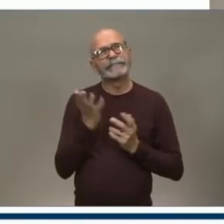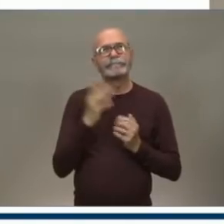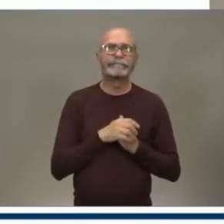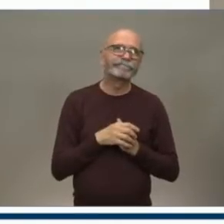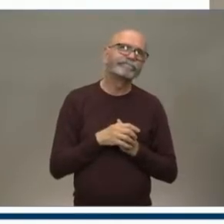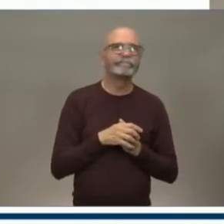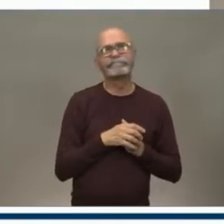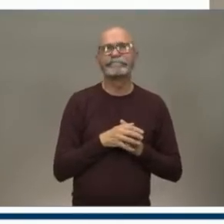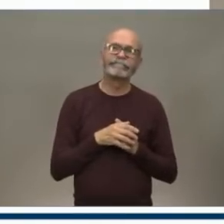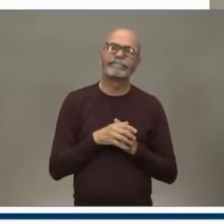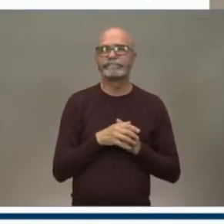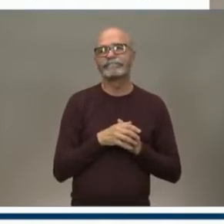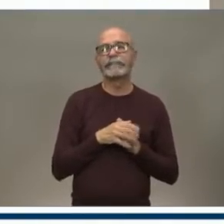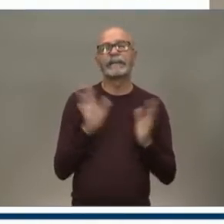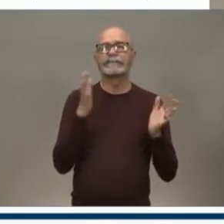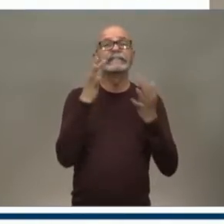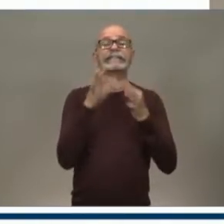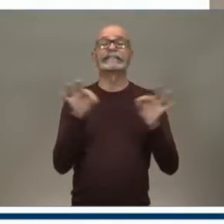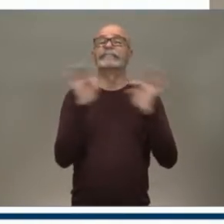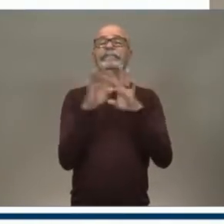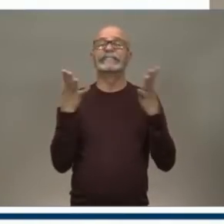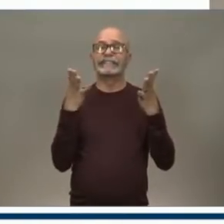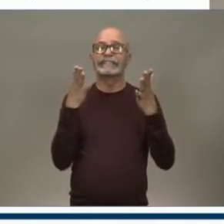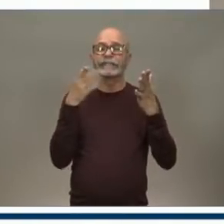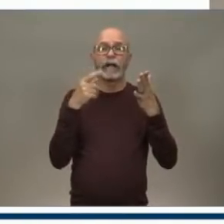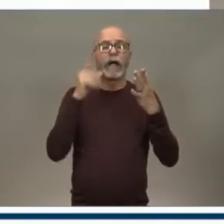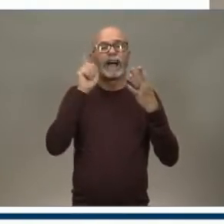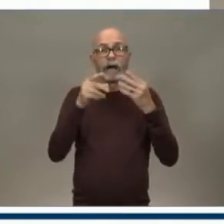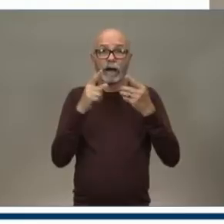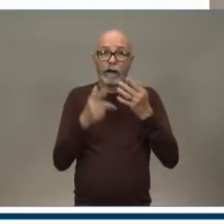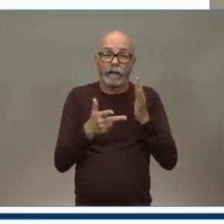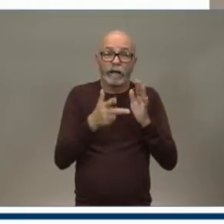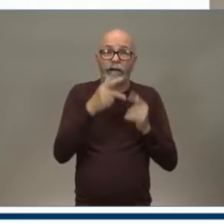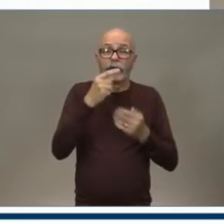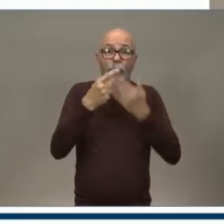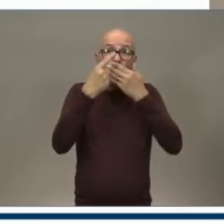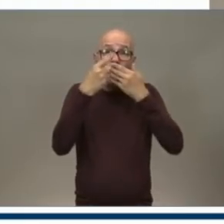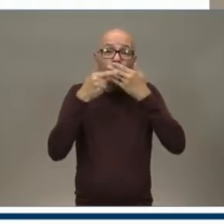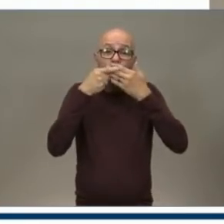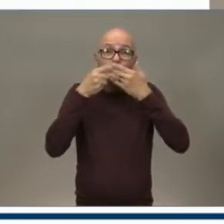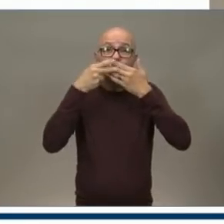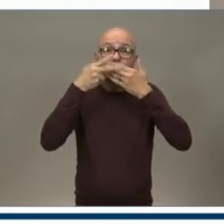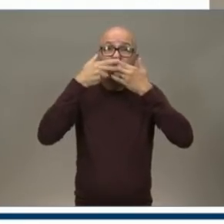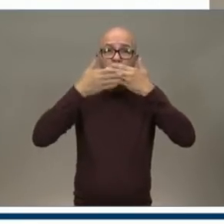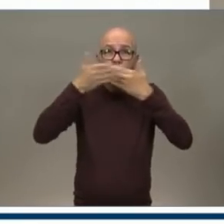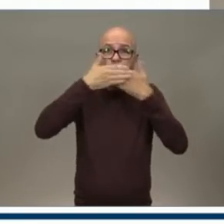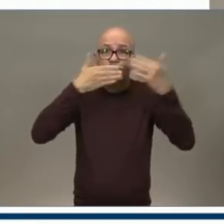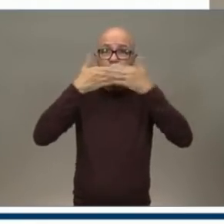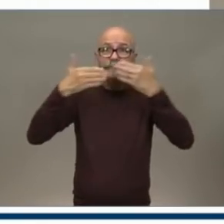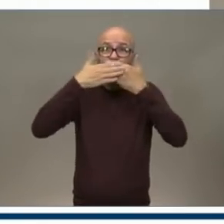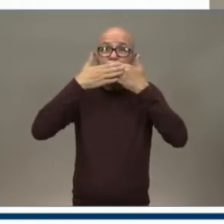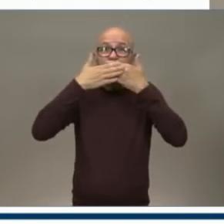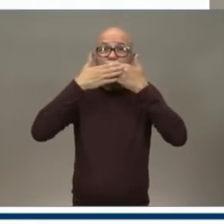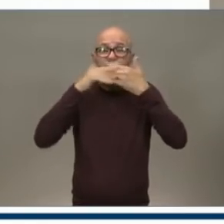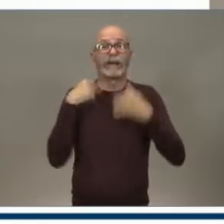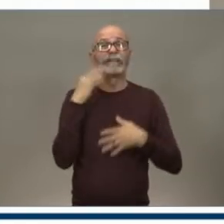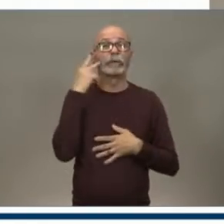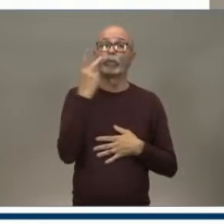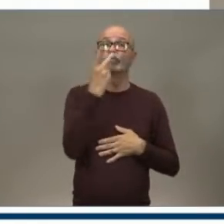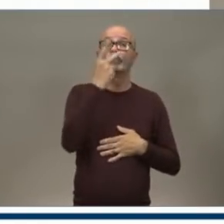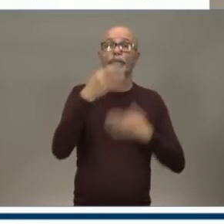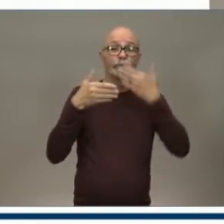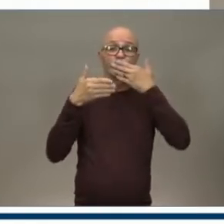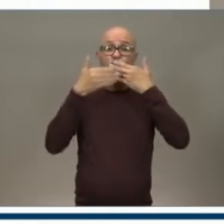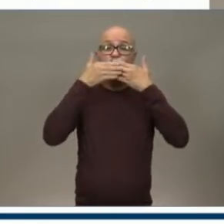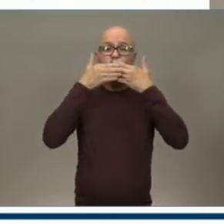in the mask, as opposed to, yes, a 3-layer mask is optimal, doesn't mean that a 2-layer mask isn't good, and that what we need to do is